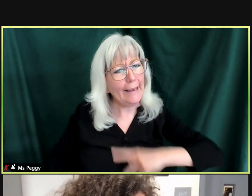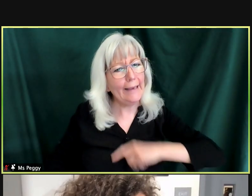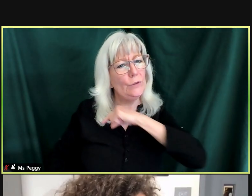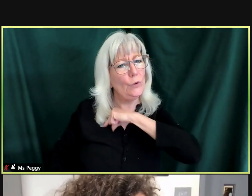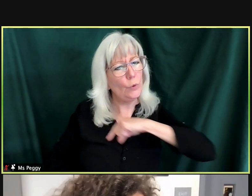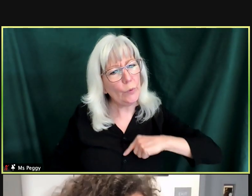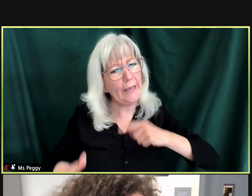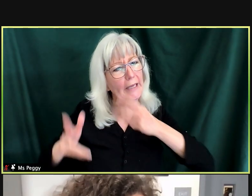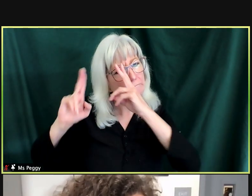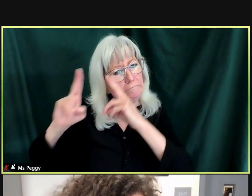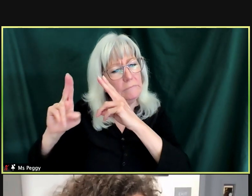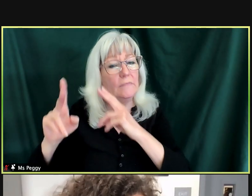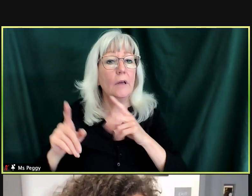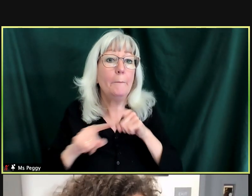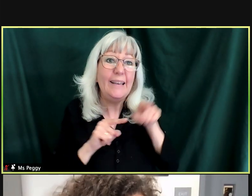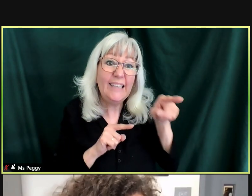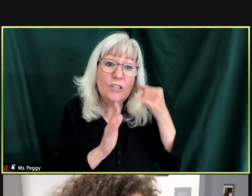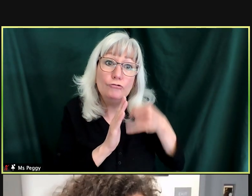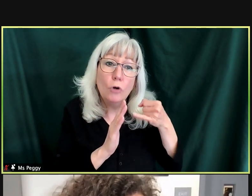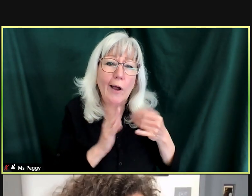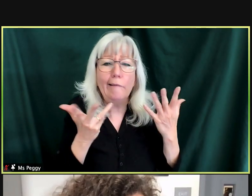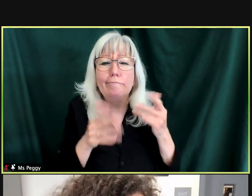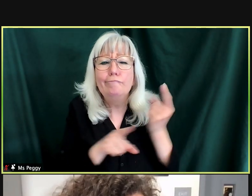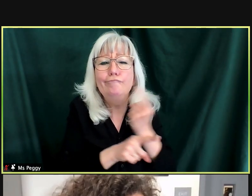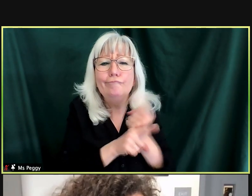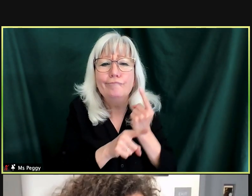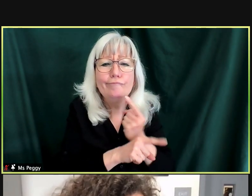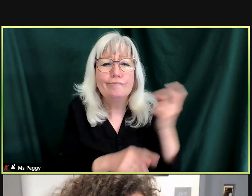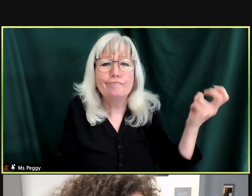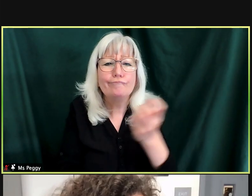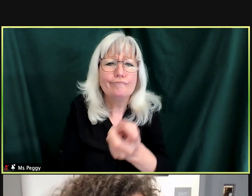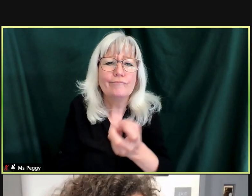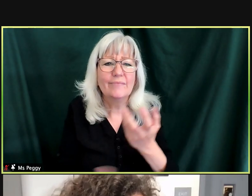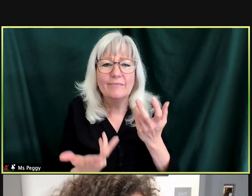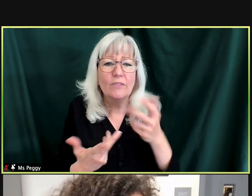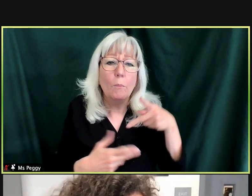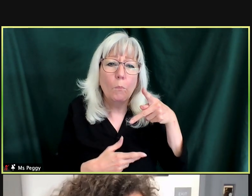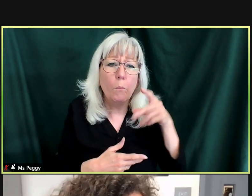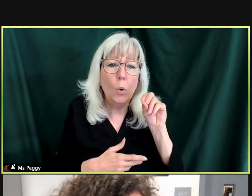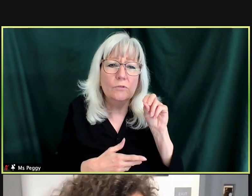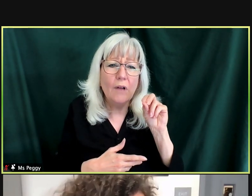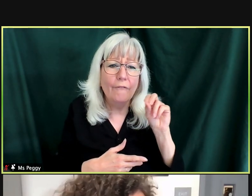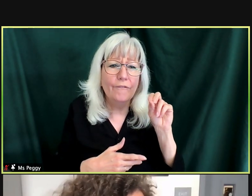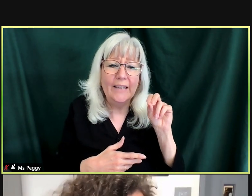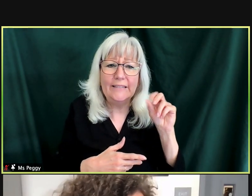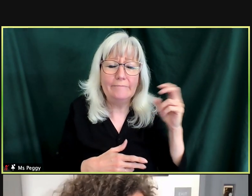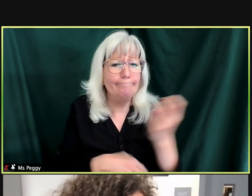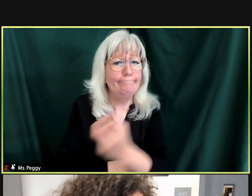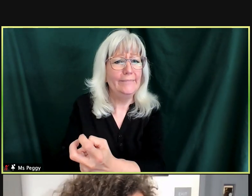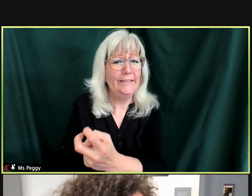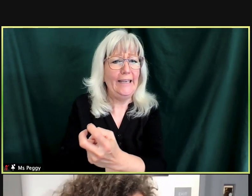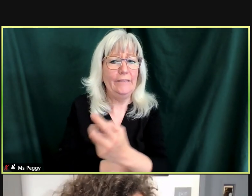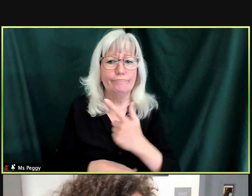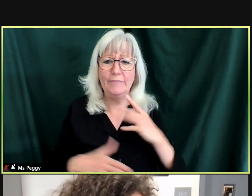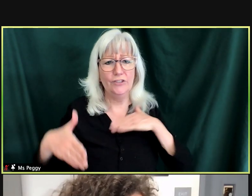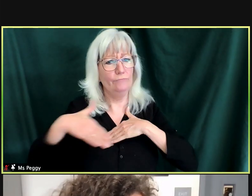the postmaster. Like, he's having the post office come and sit in his